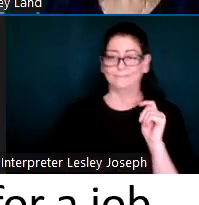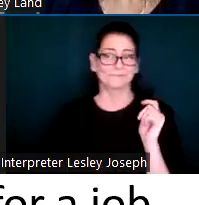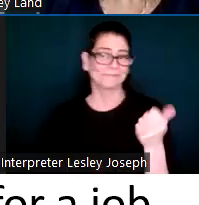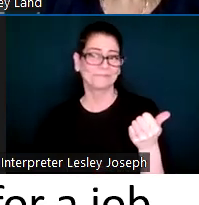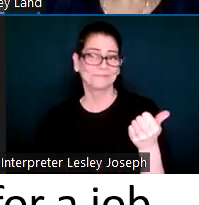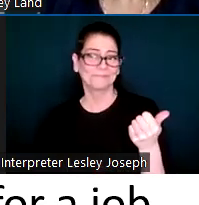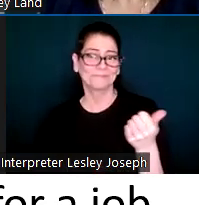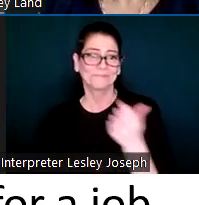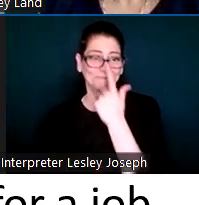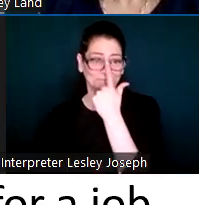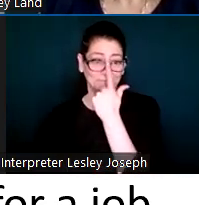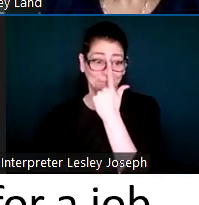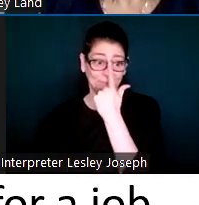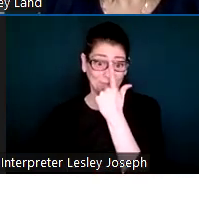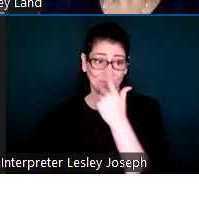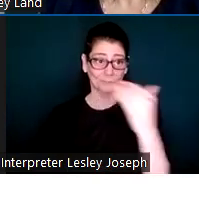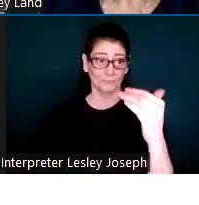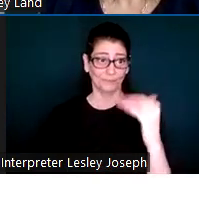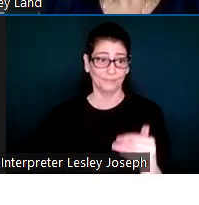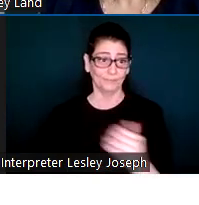All right, well, we'll move on to the next slide.